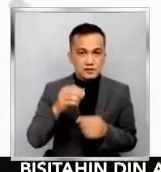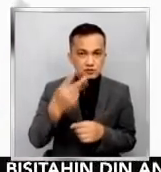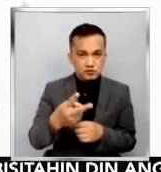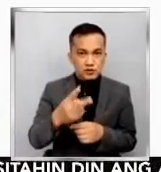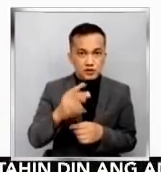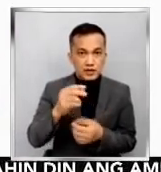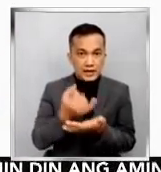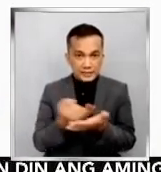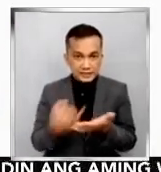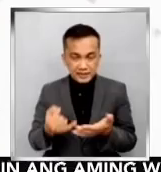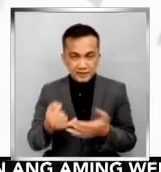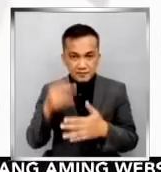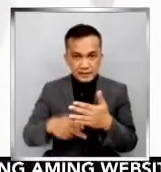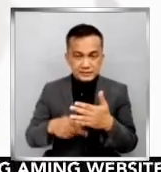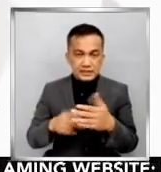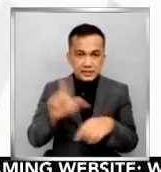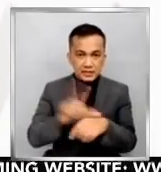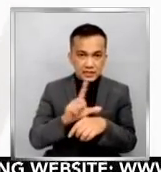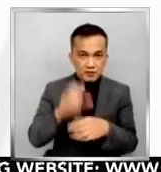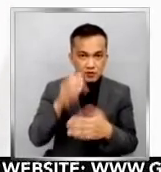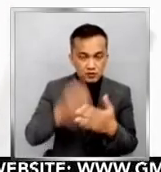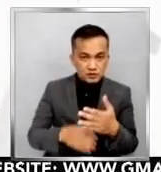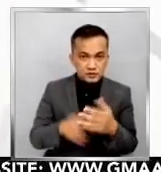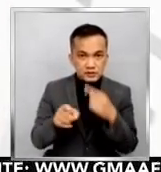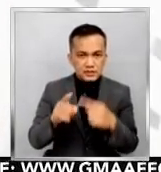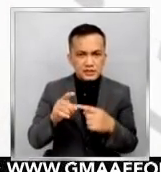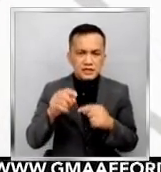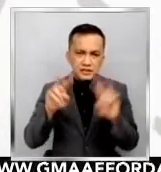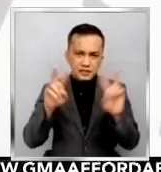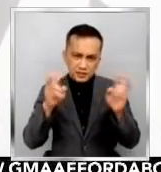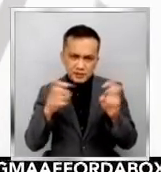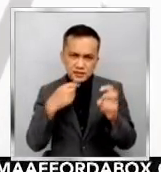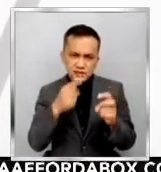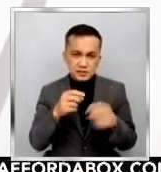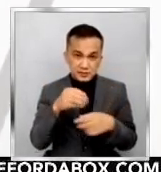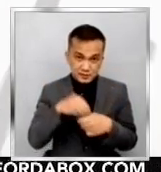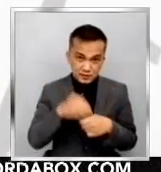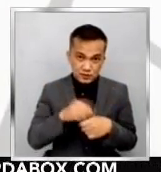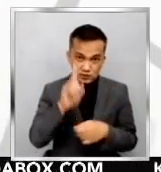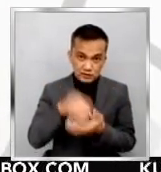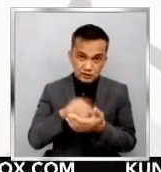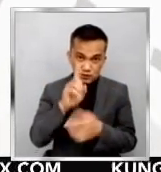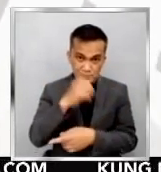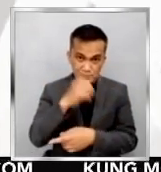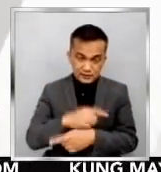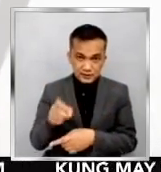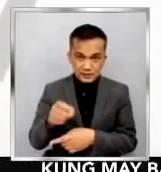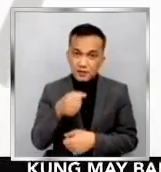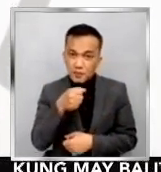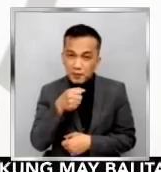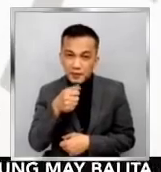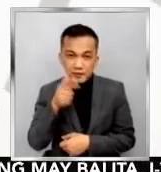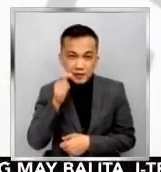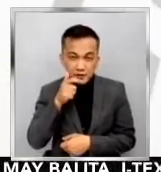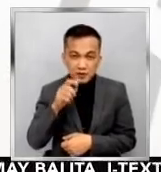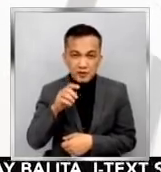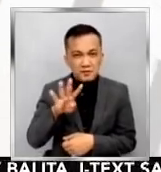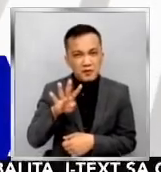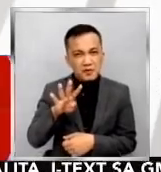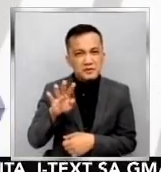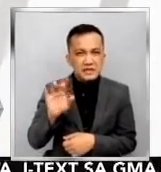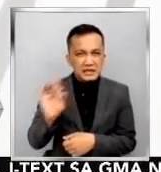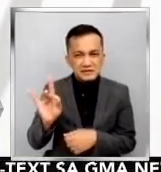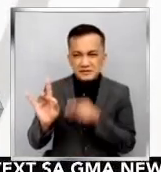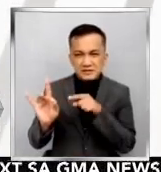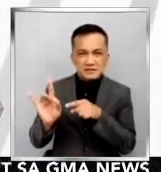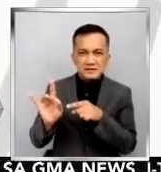cost. Let's say I'm hypothetically earning 1,000 pesos a day and this microphone is worth 4.8. Which means this microphone is worth 5